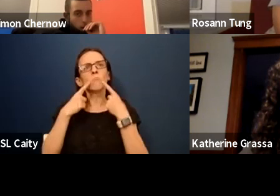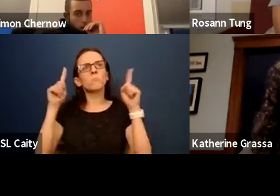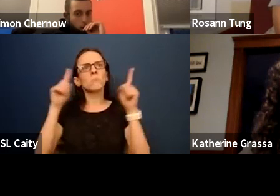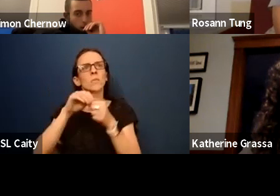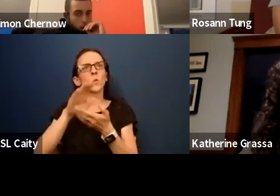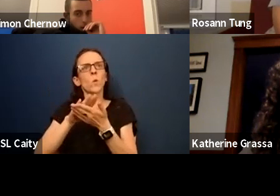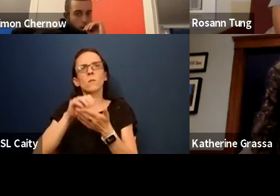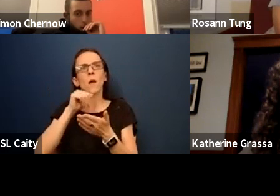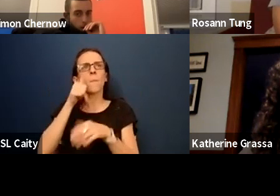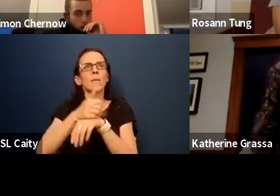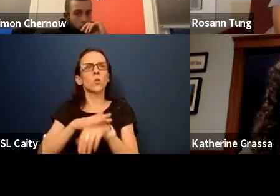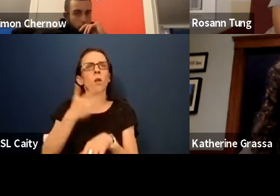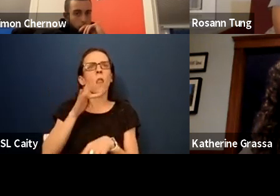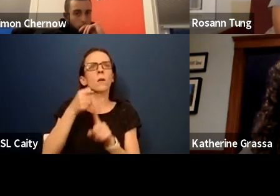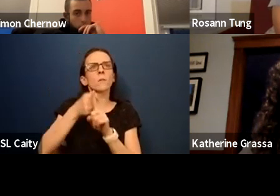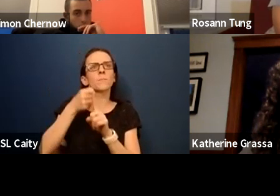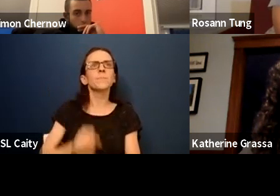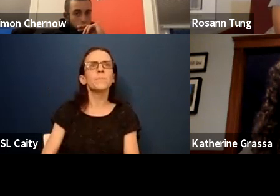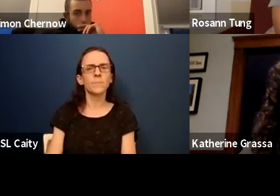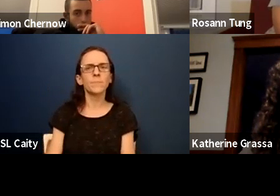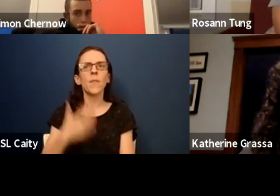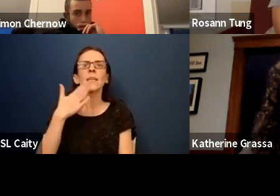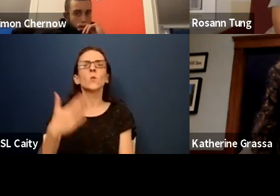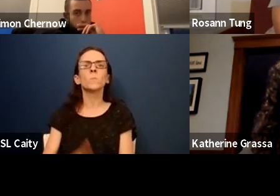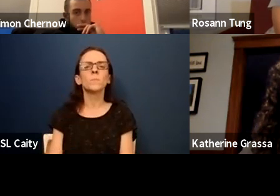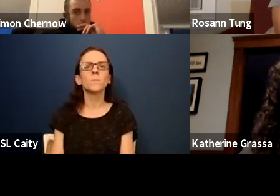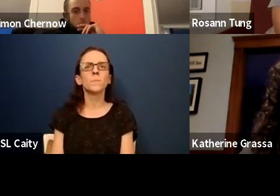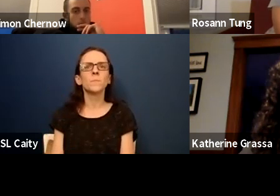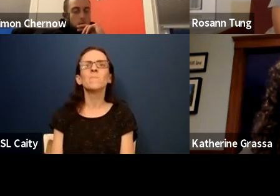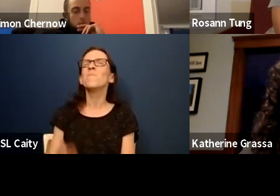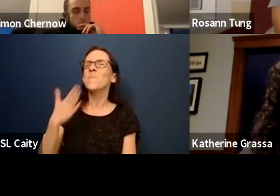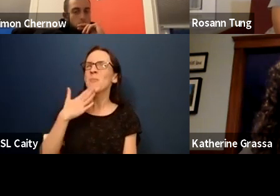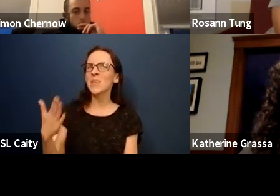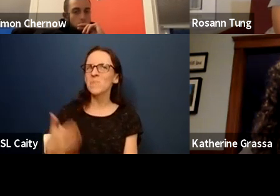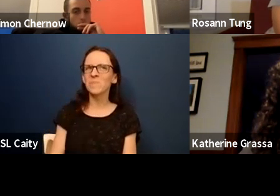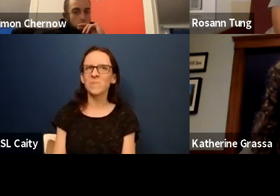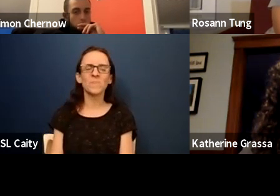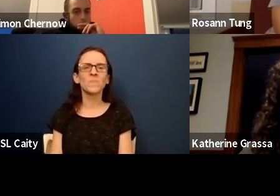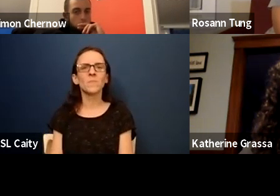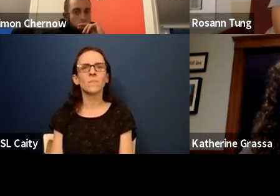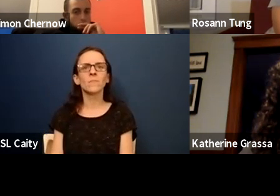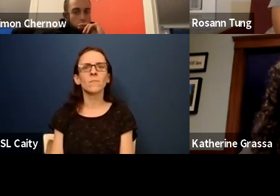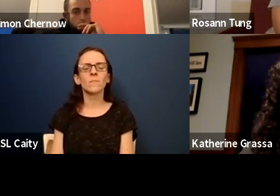luck. A lot of it. Thank you. Thank you very much.